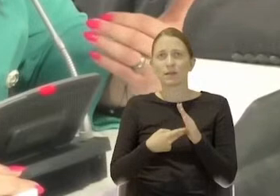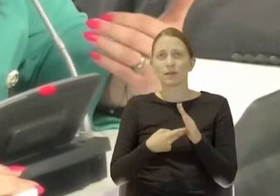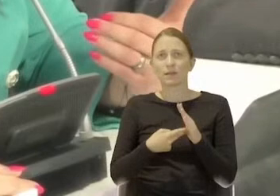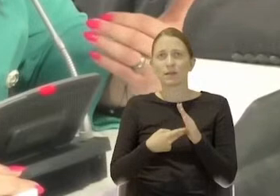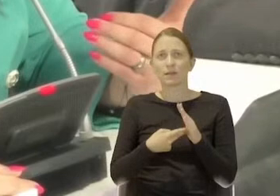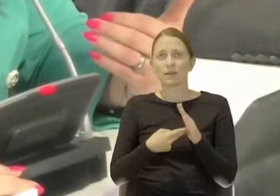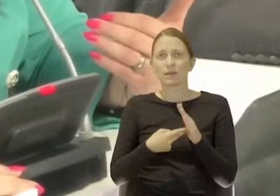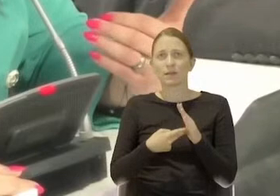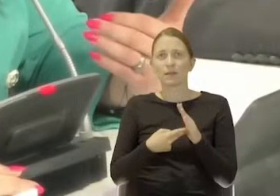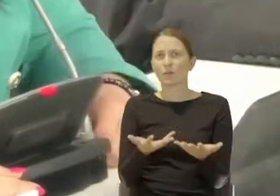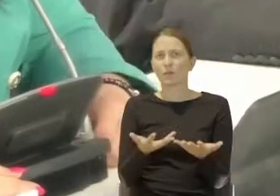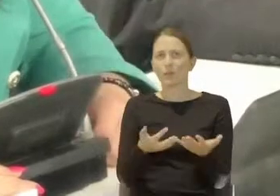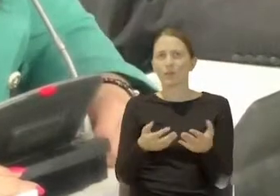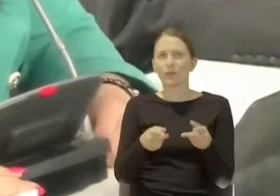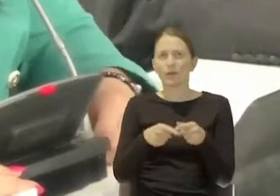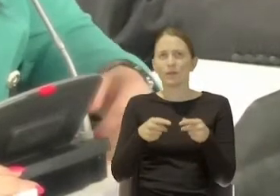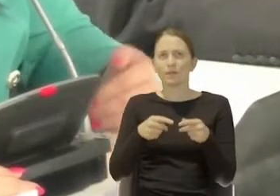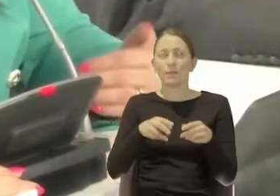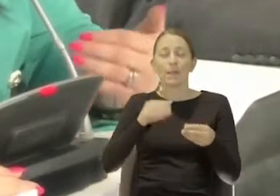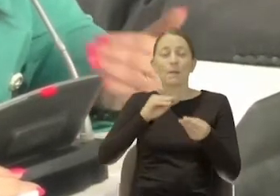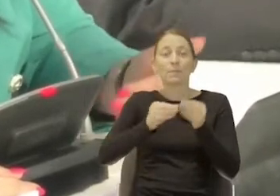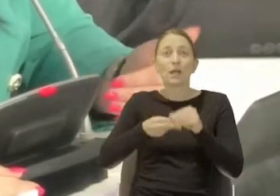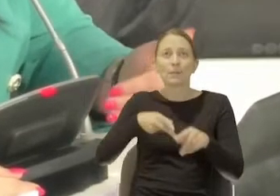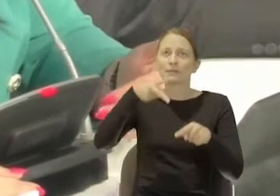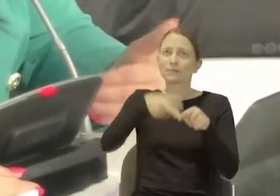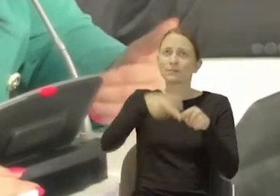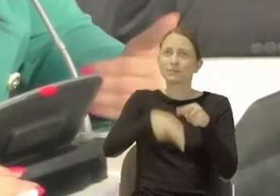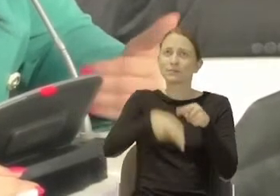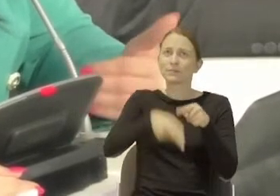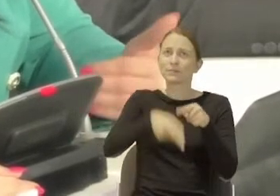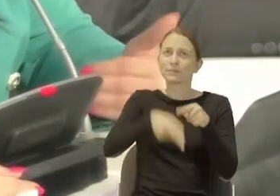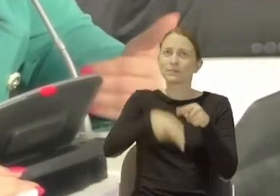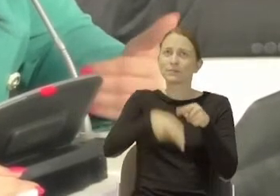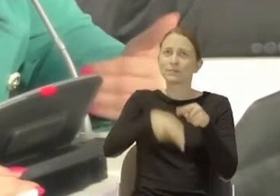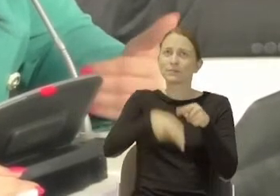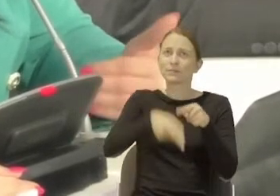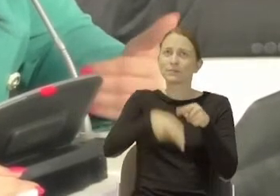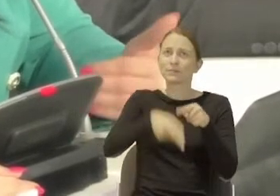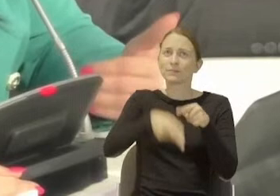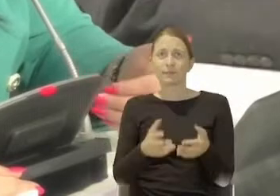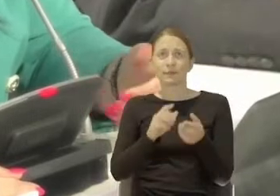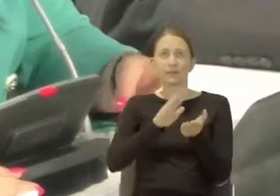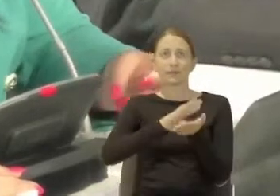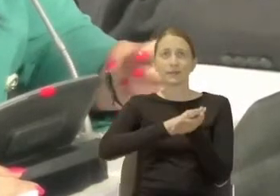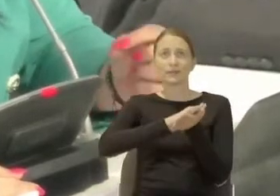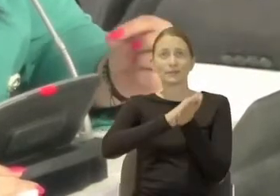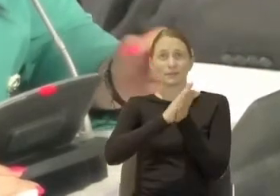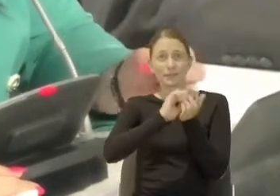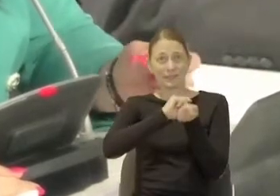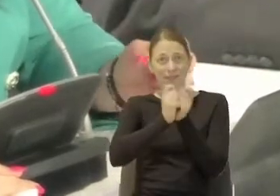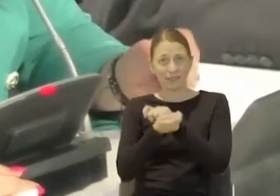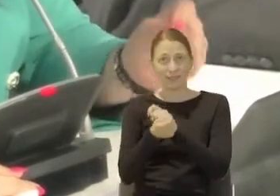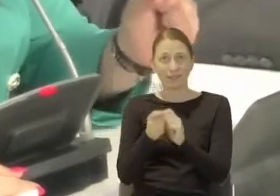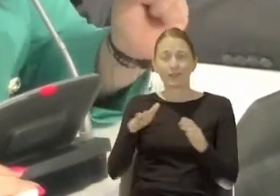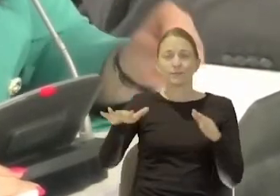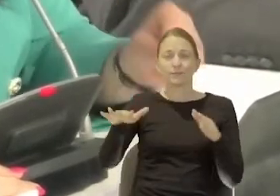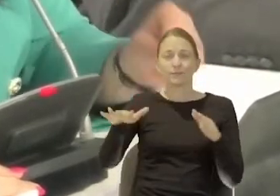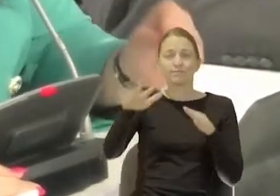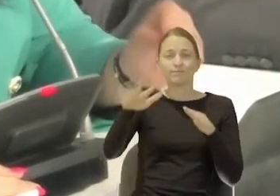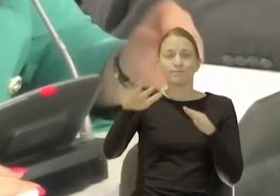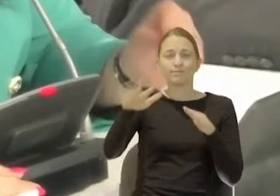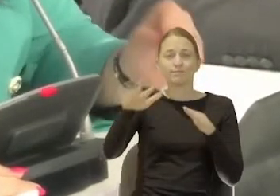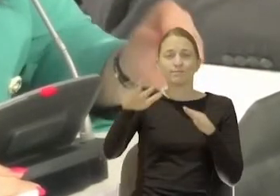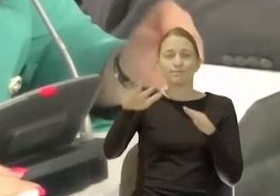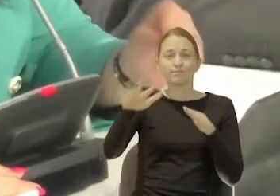climate changes and to help them in planning adaptation measures individually for